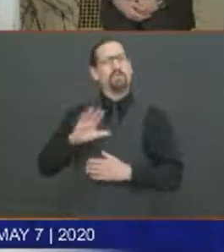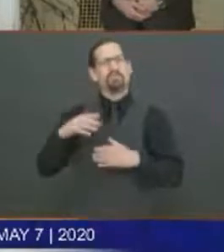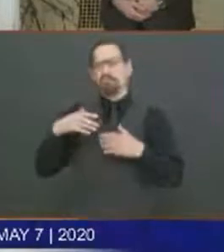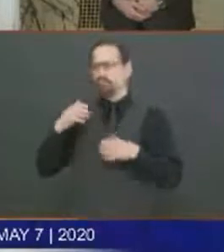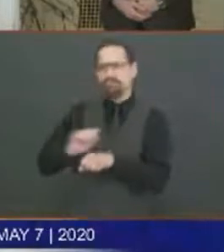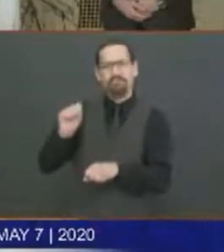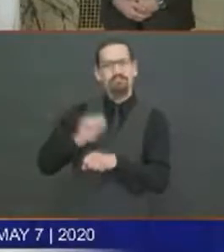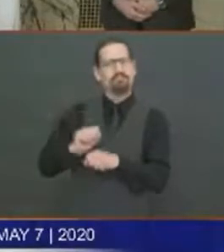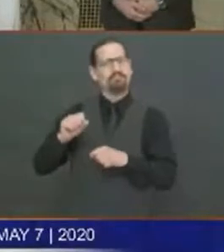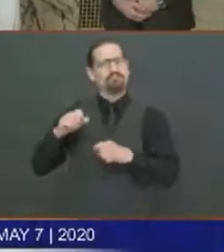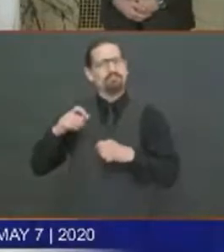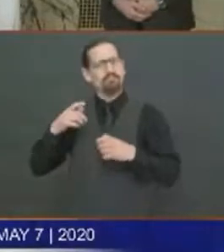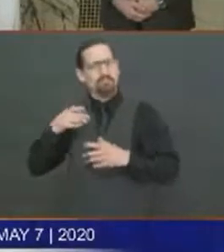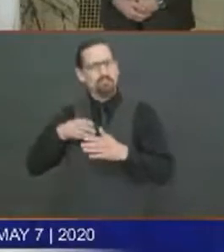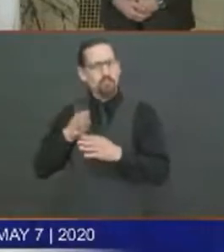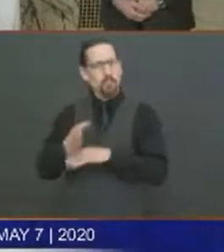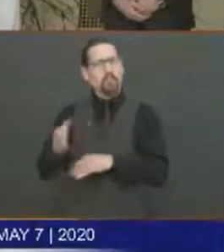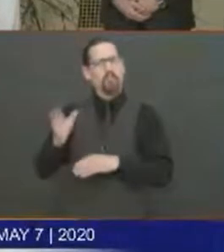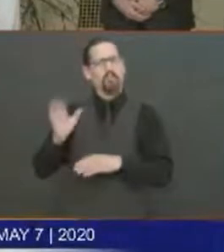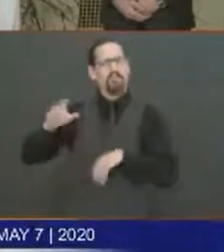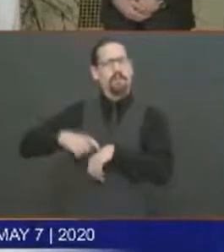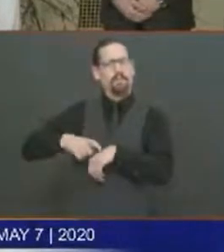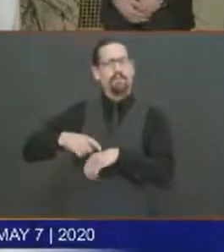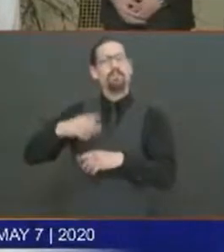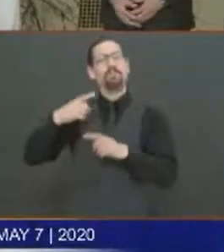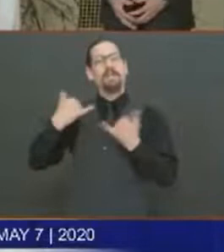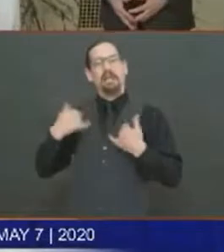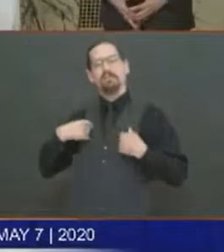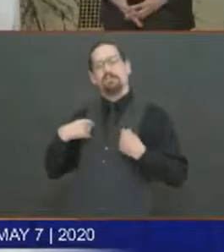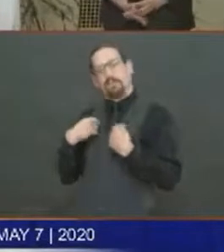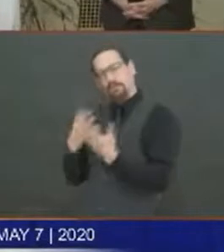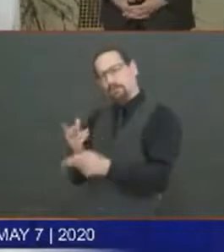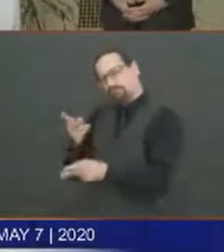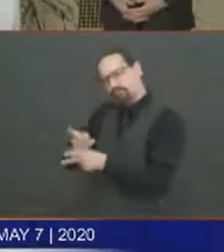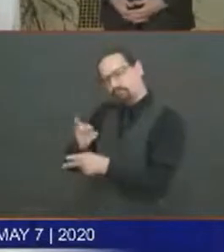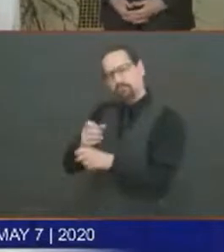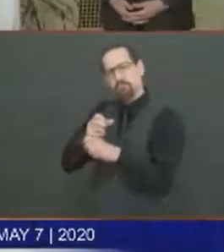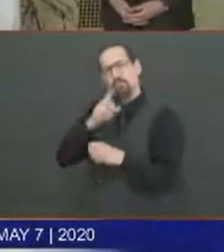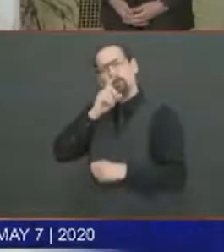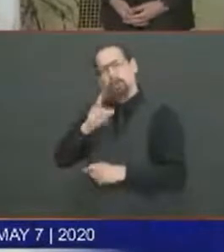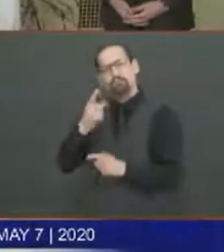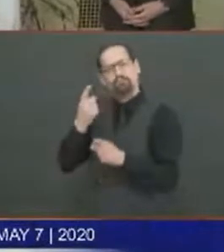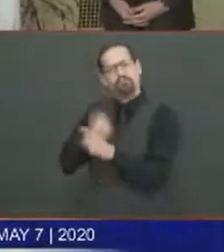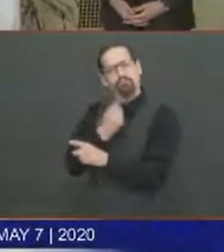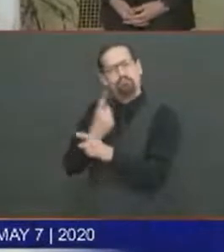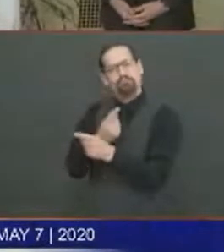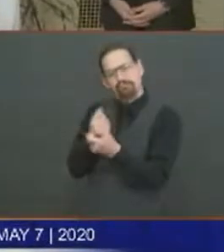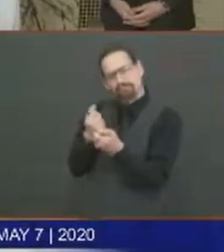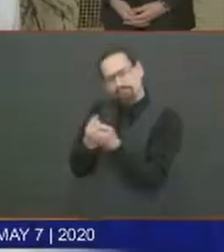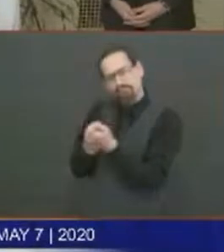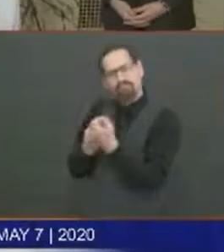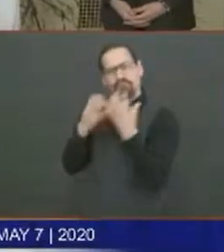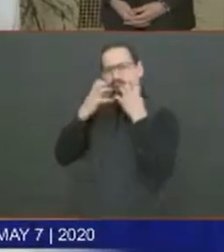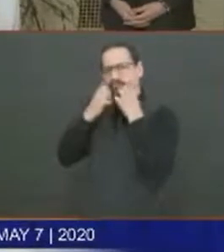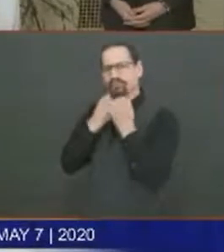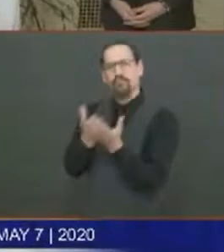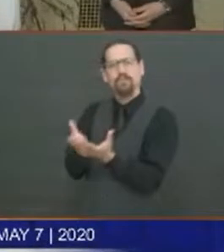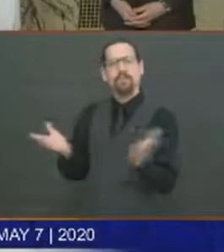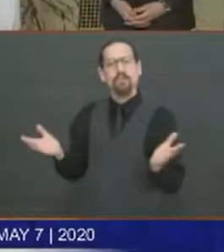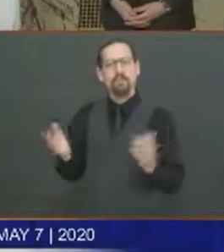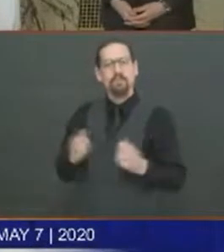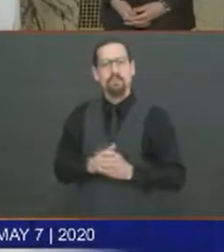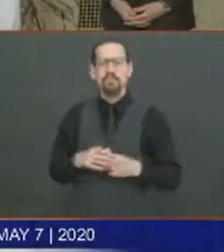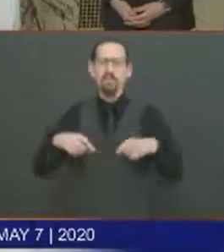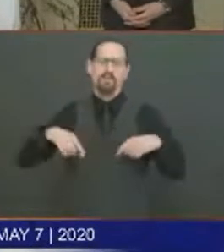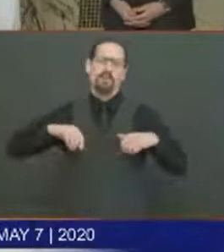Rhode Island that they deserve. This certainly has been a challenging time for our